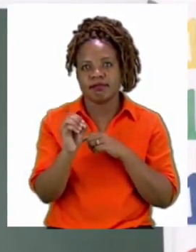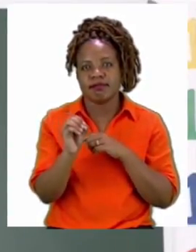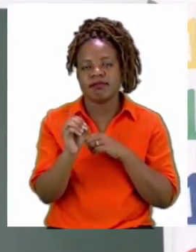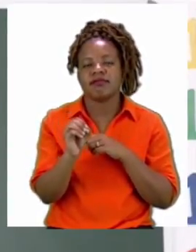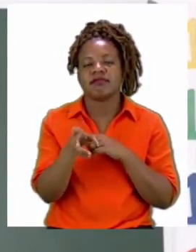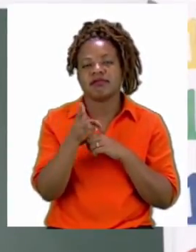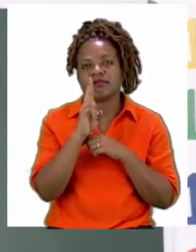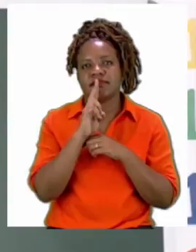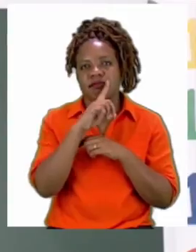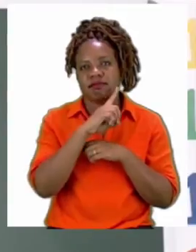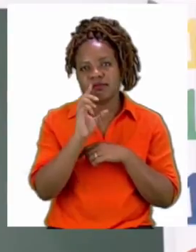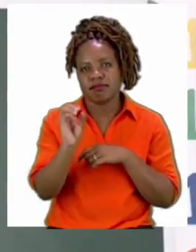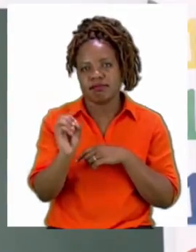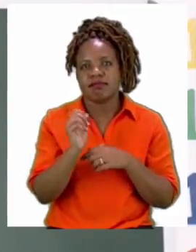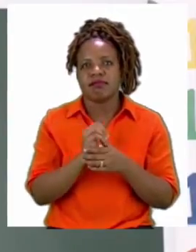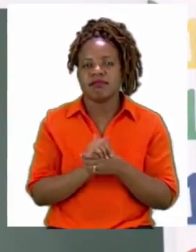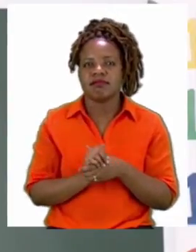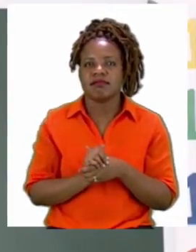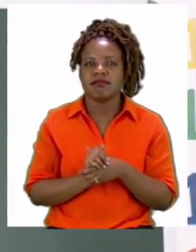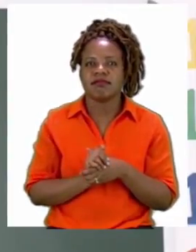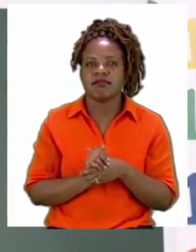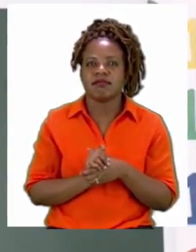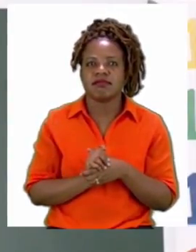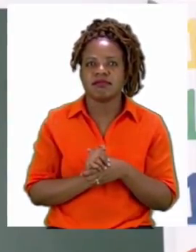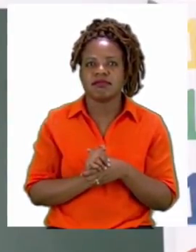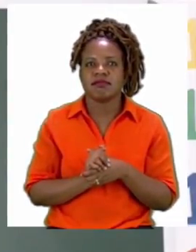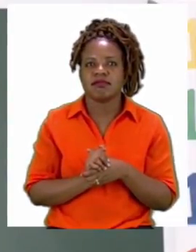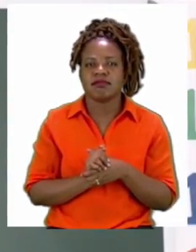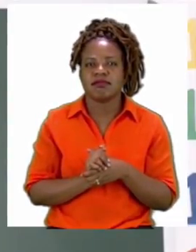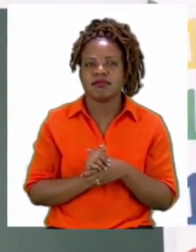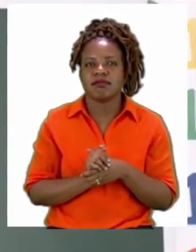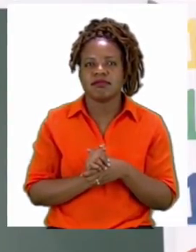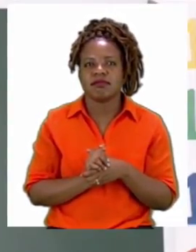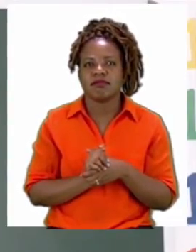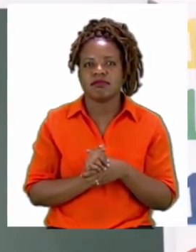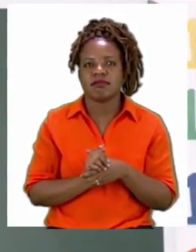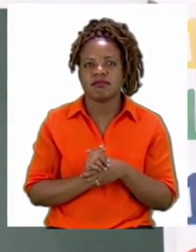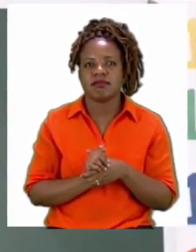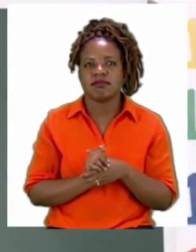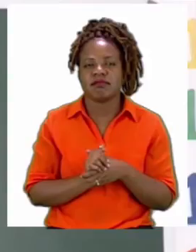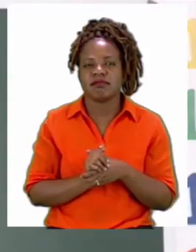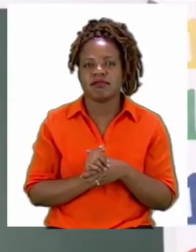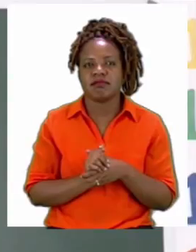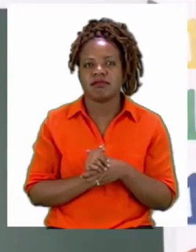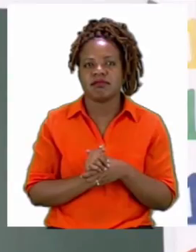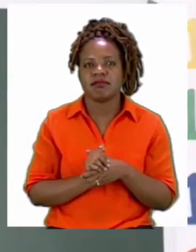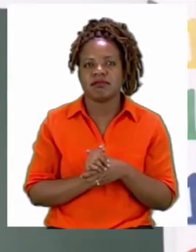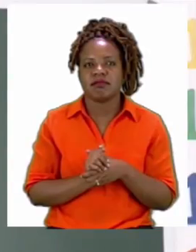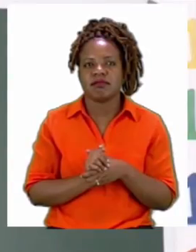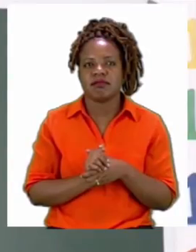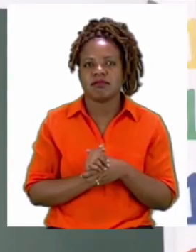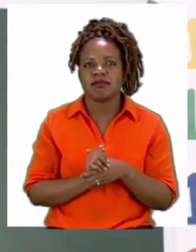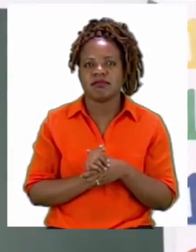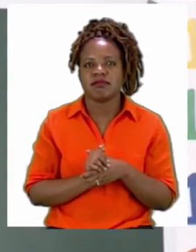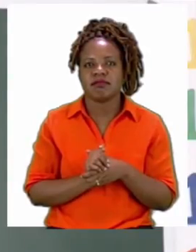equals 10. Now I want us to say it out loud together so that we understand what we are doing. So if